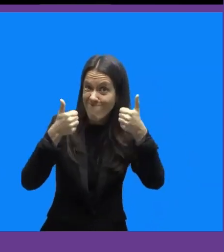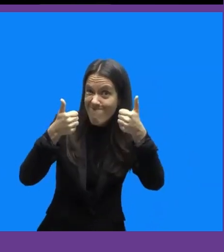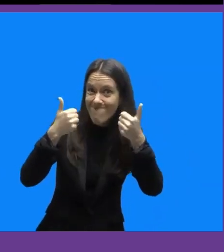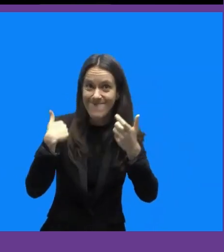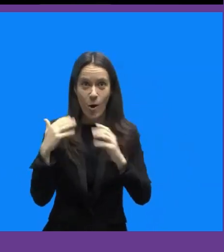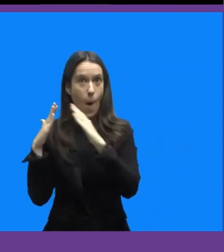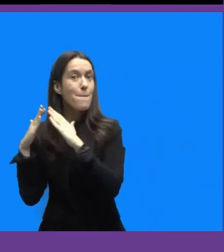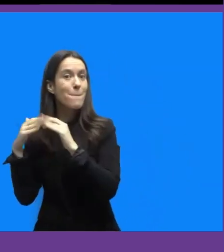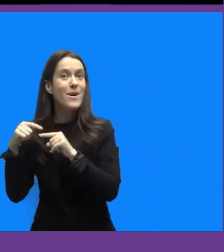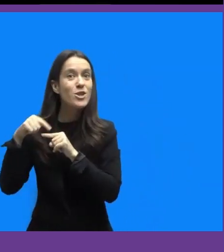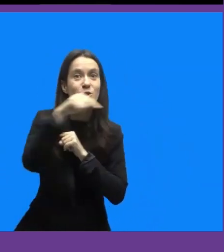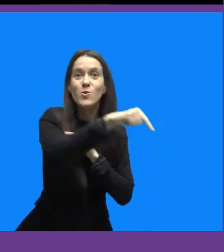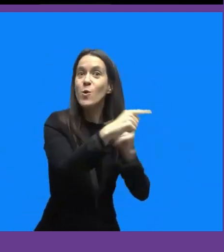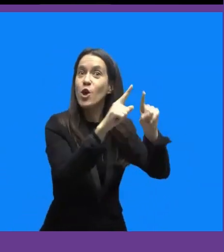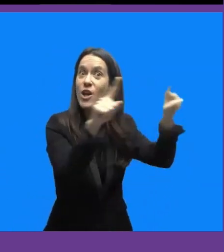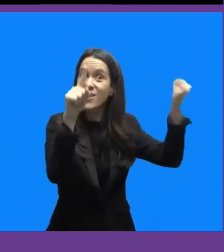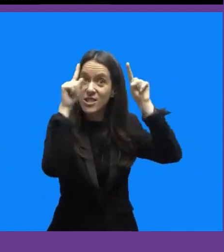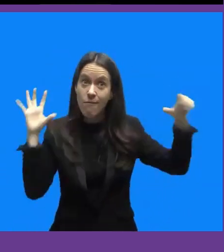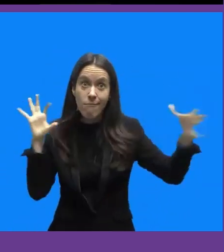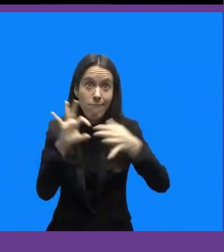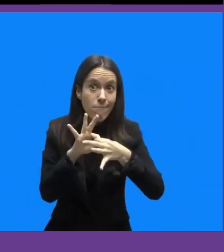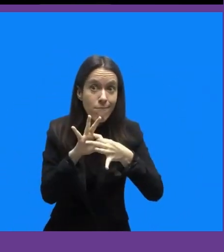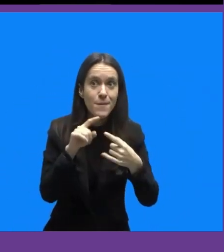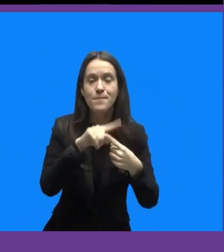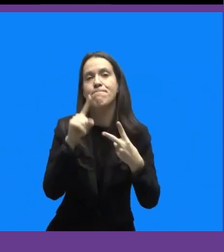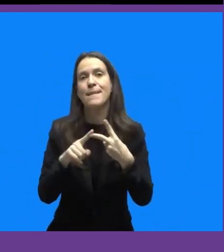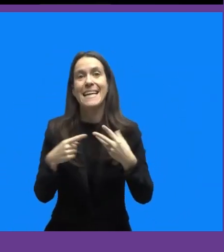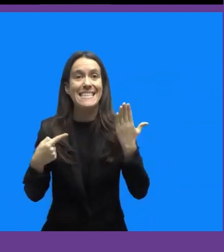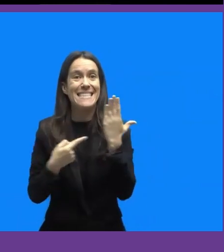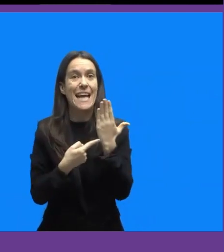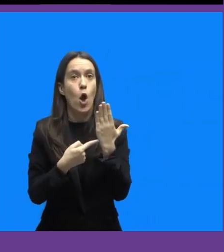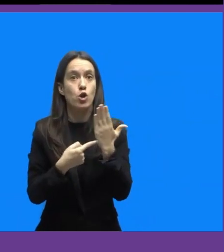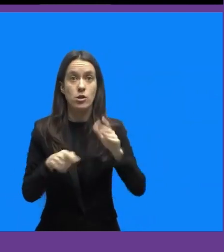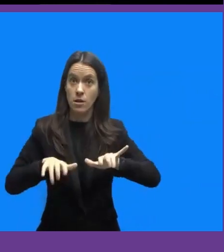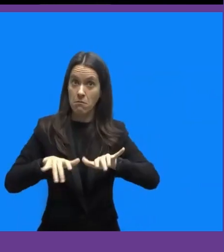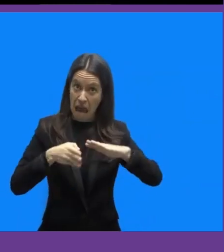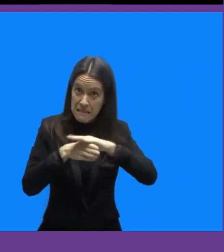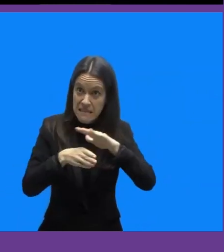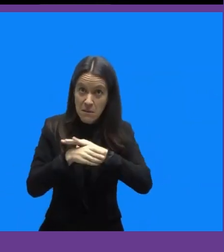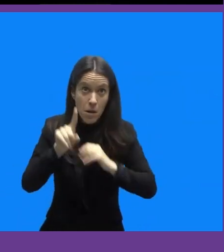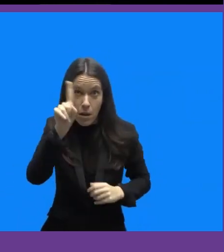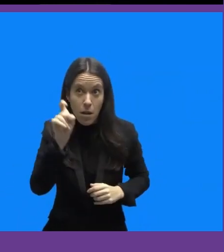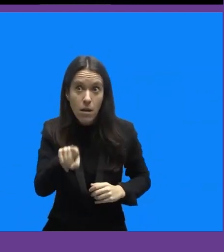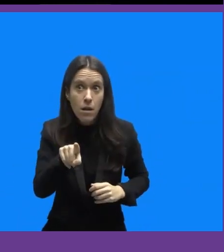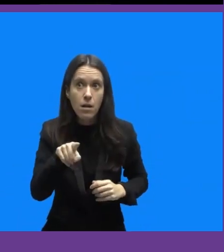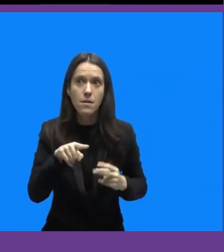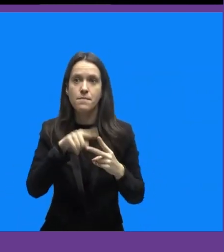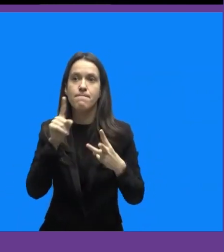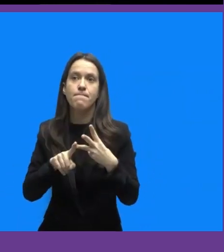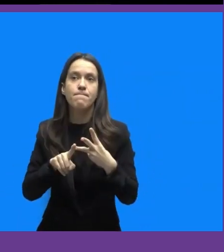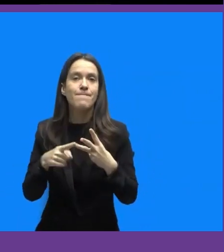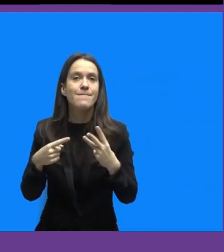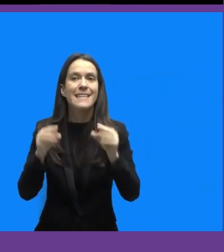versa? The technology infrastructure, is it accessible? The whole teaching and learning, we hear about universal